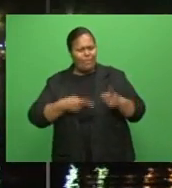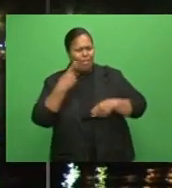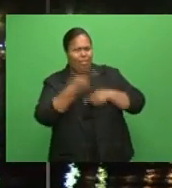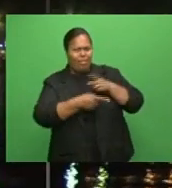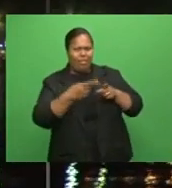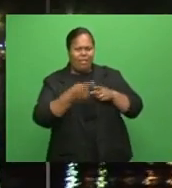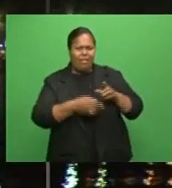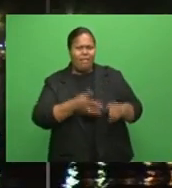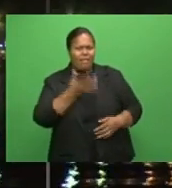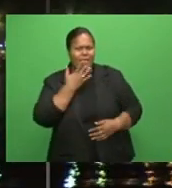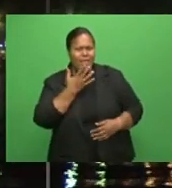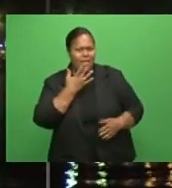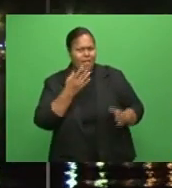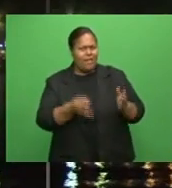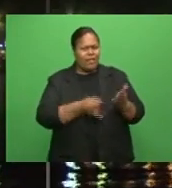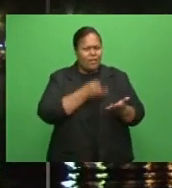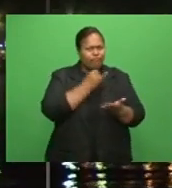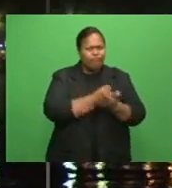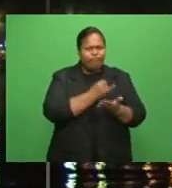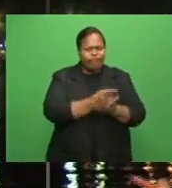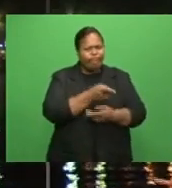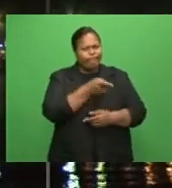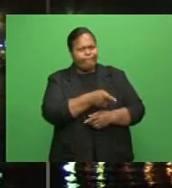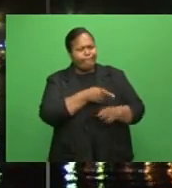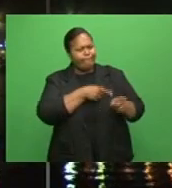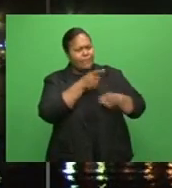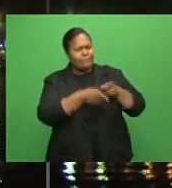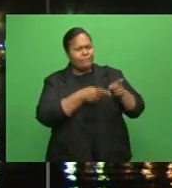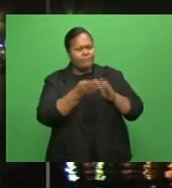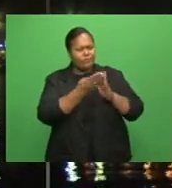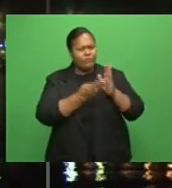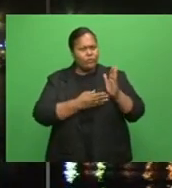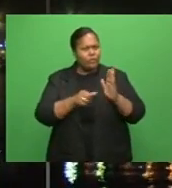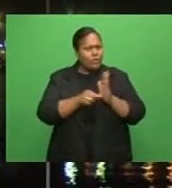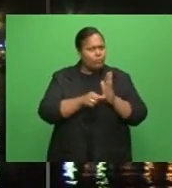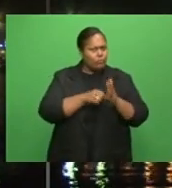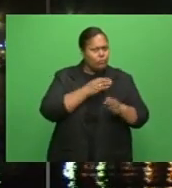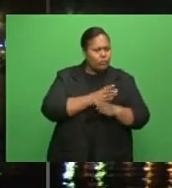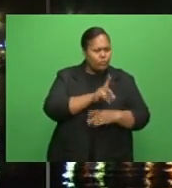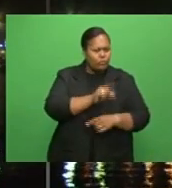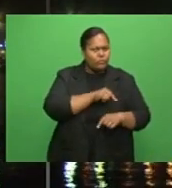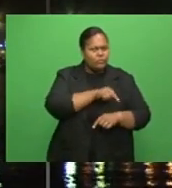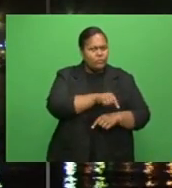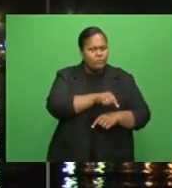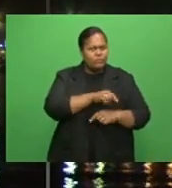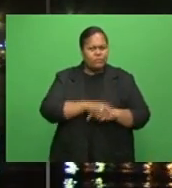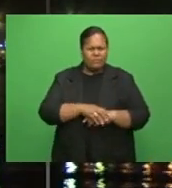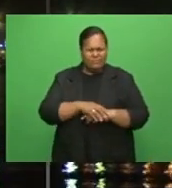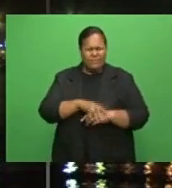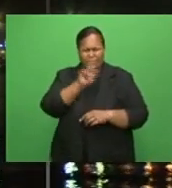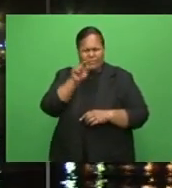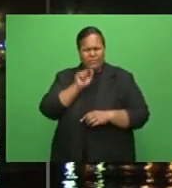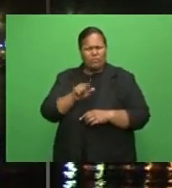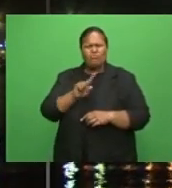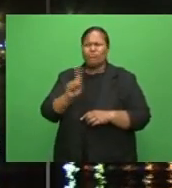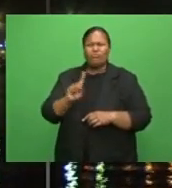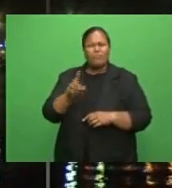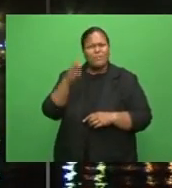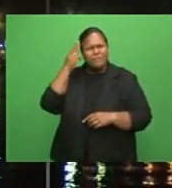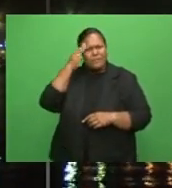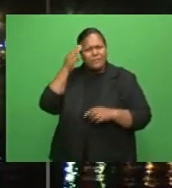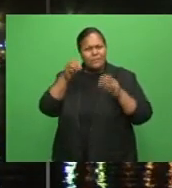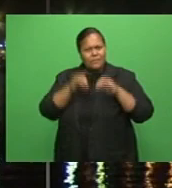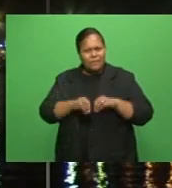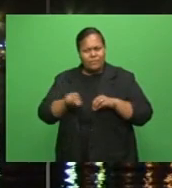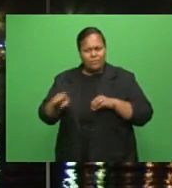hard work put into developing the budget. In his right of reply, Said Qayyum questioned what mindset the opposition is trying to